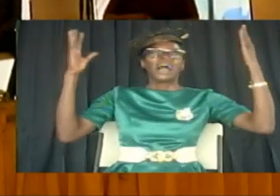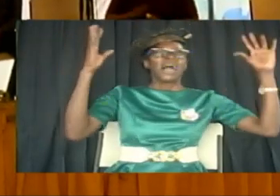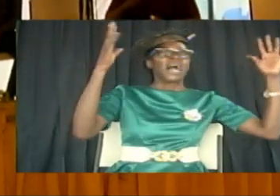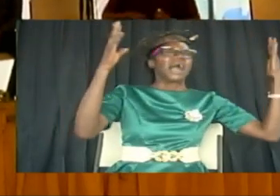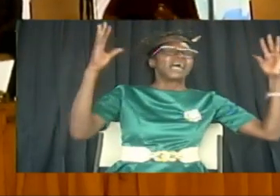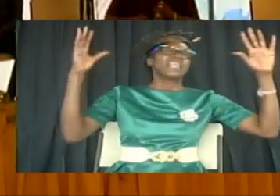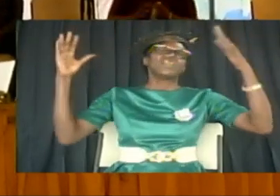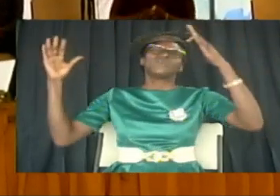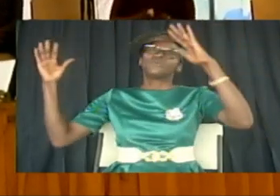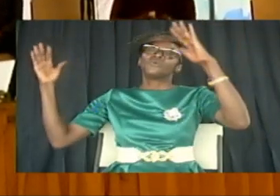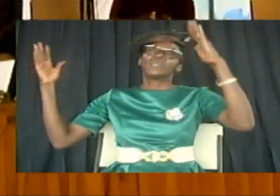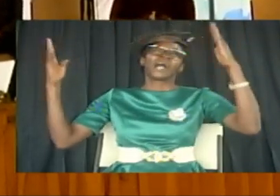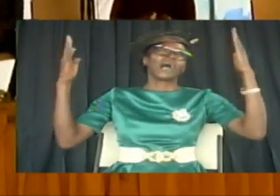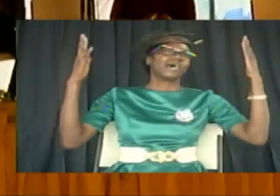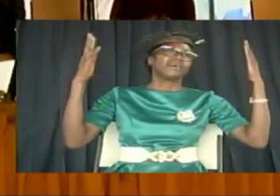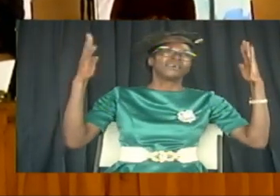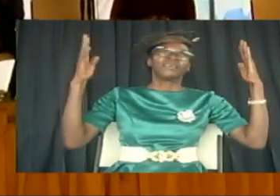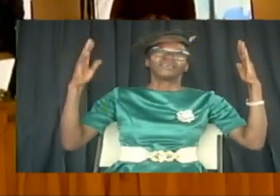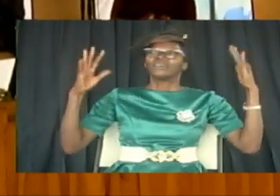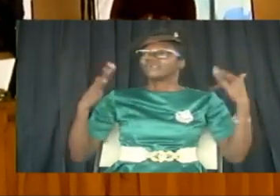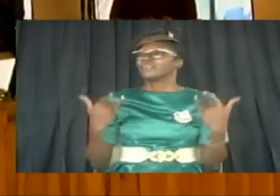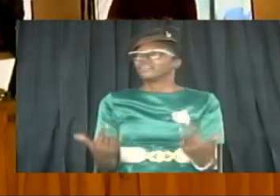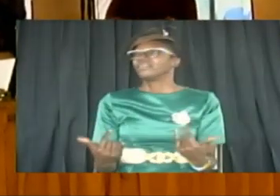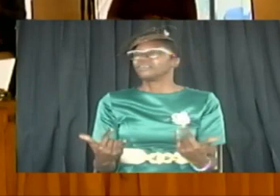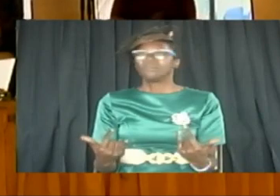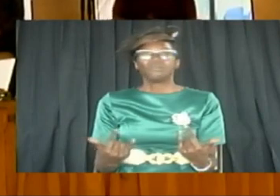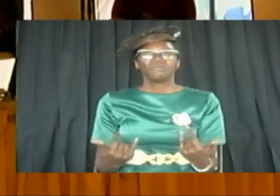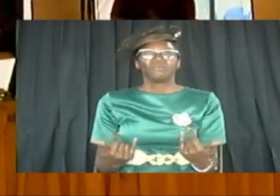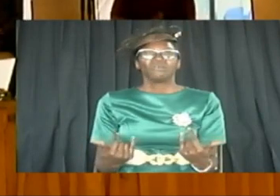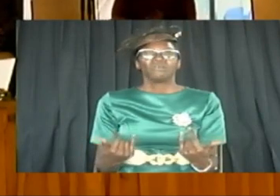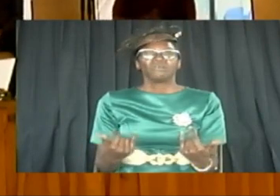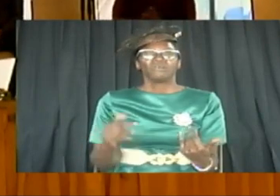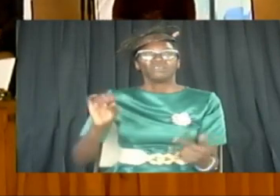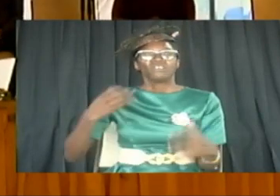be praised. Now, I just want to